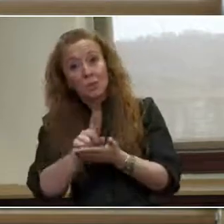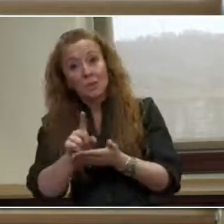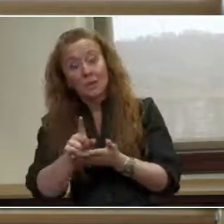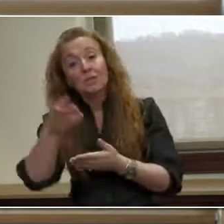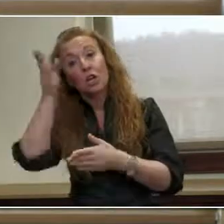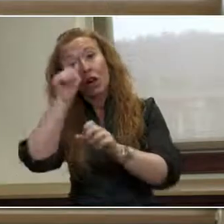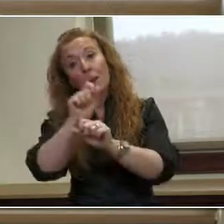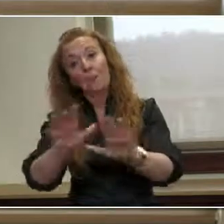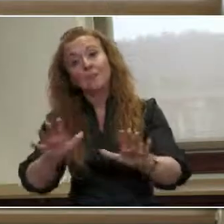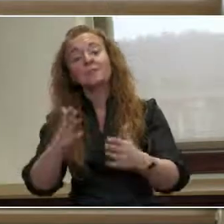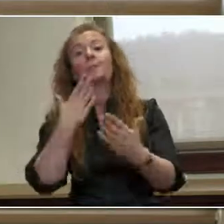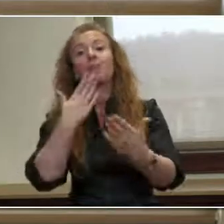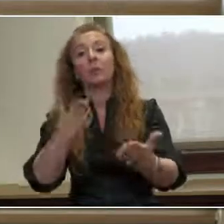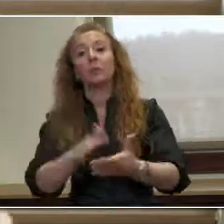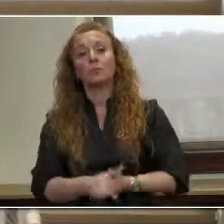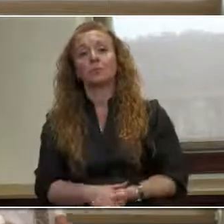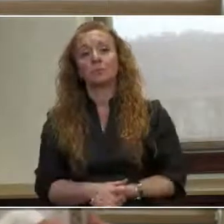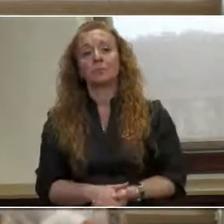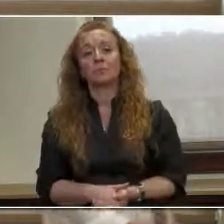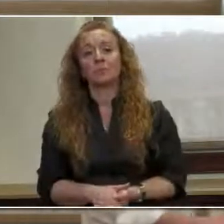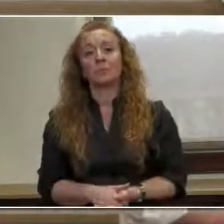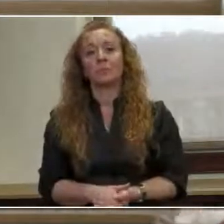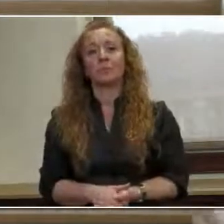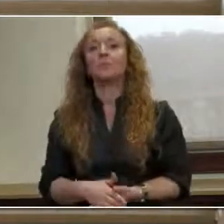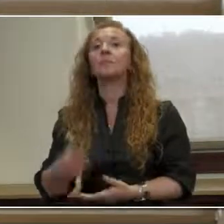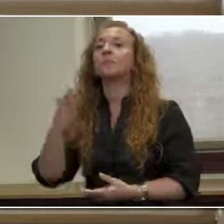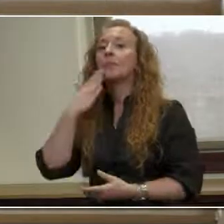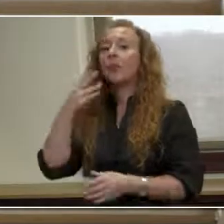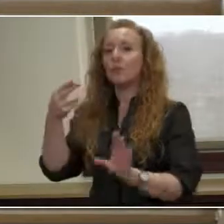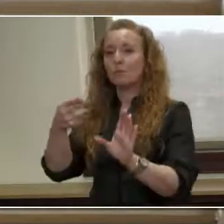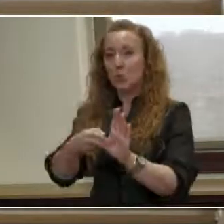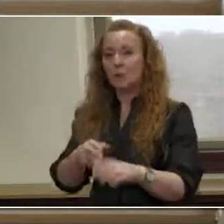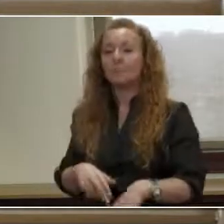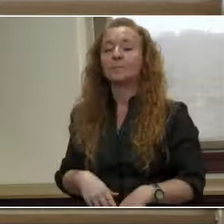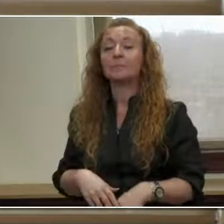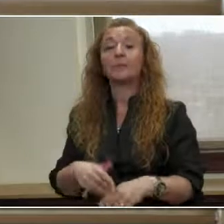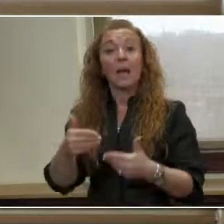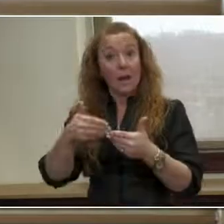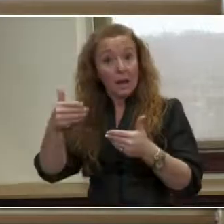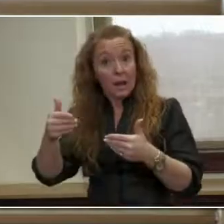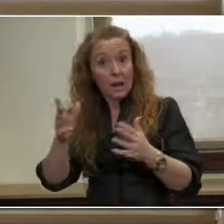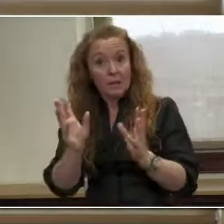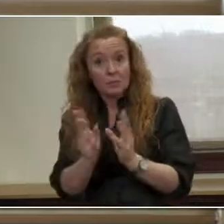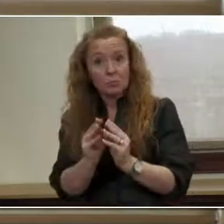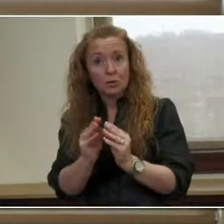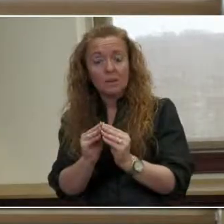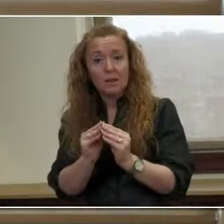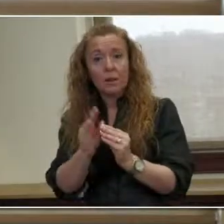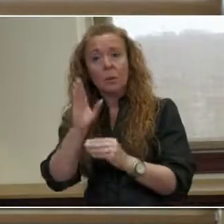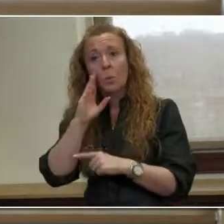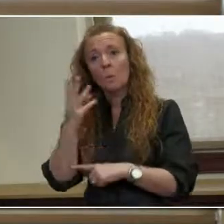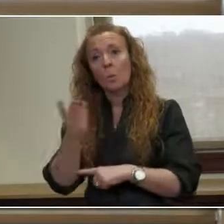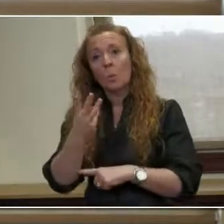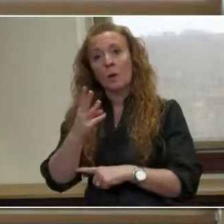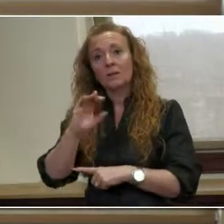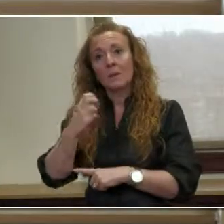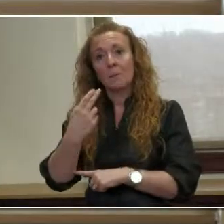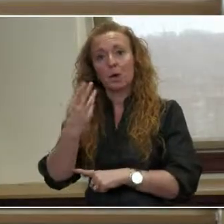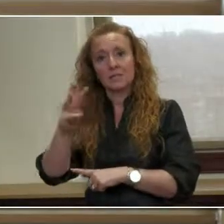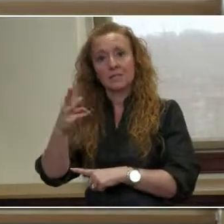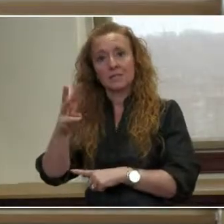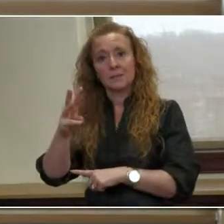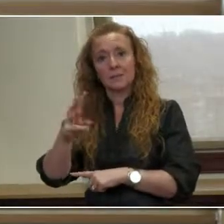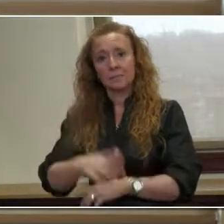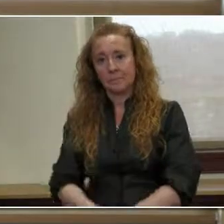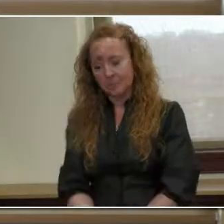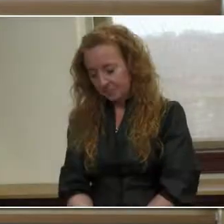God bless. Thank you. Thank you for joining us. Our next regularly scheduled briefing is Wednesday, March 16th.